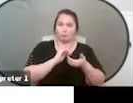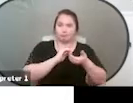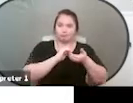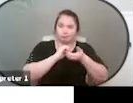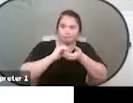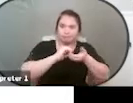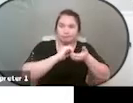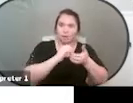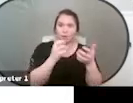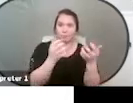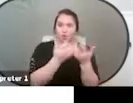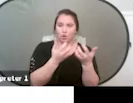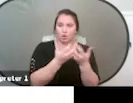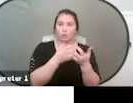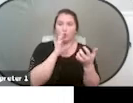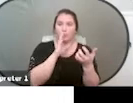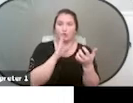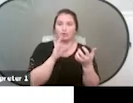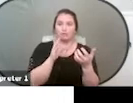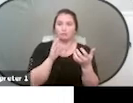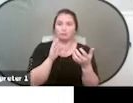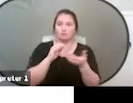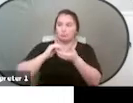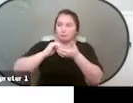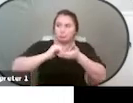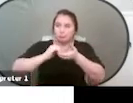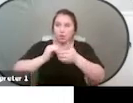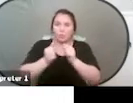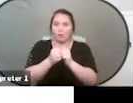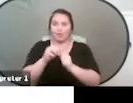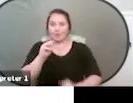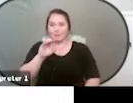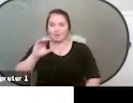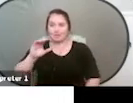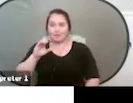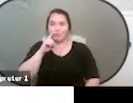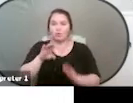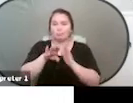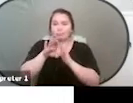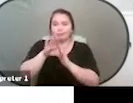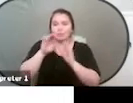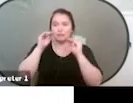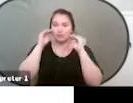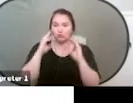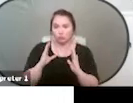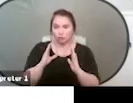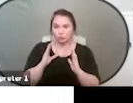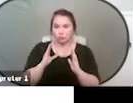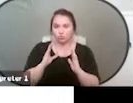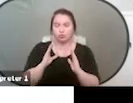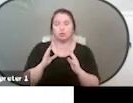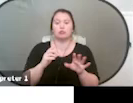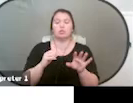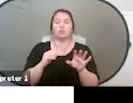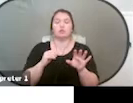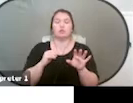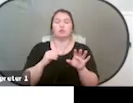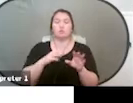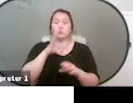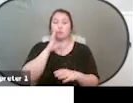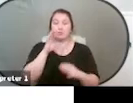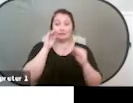with MCC on the development of teachers. So it would be a teaching and